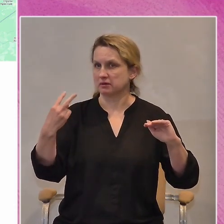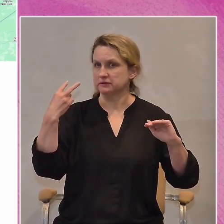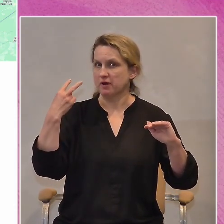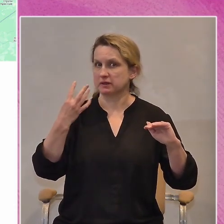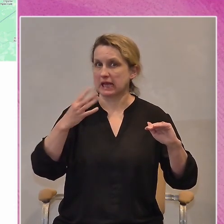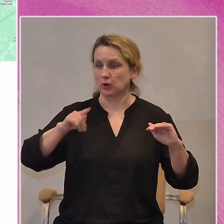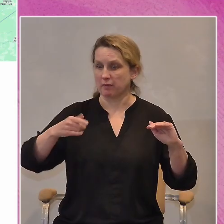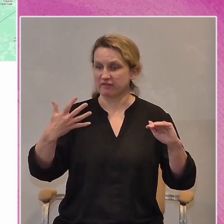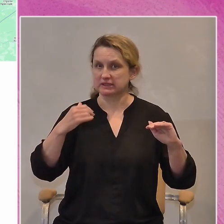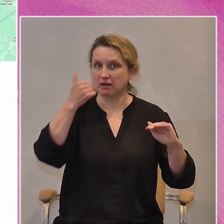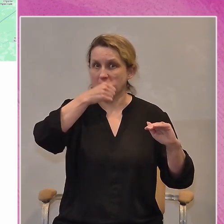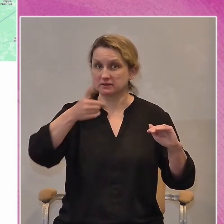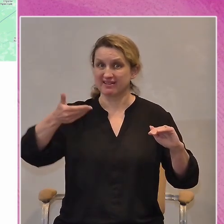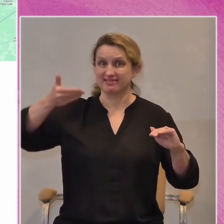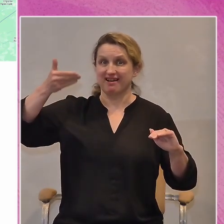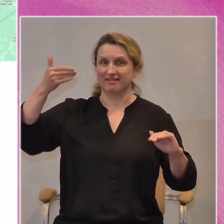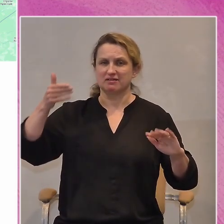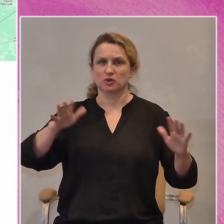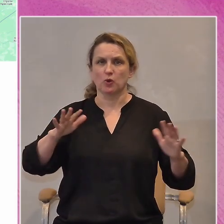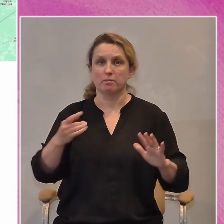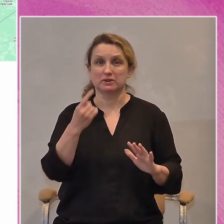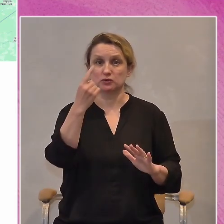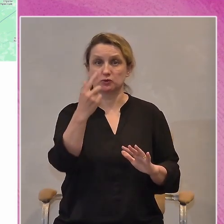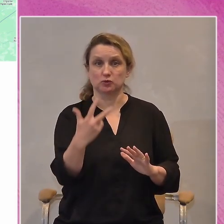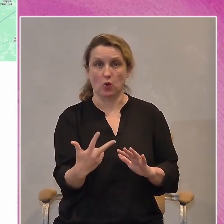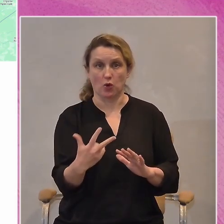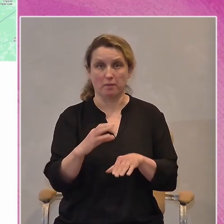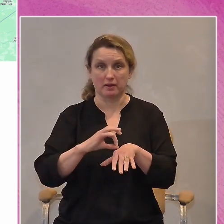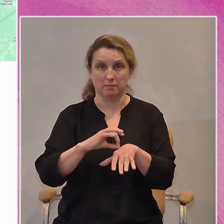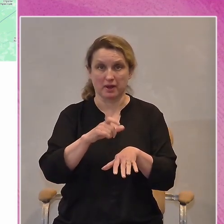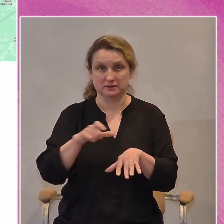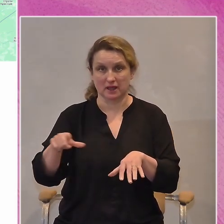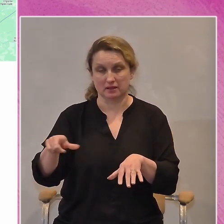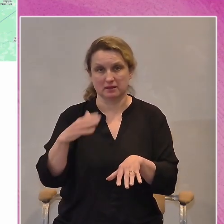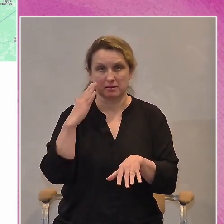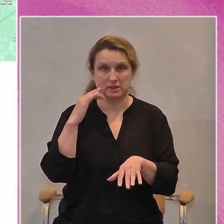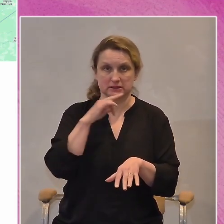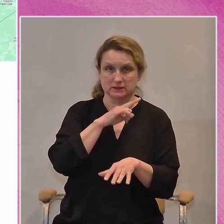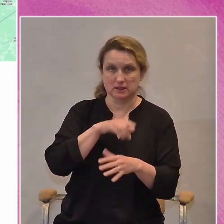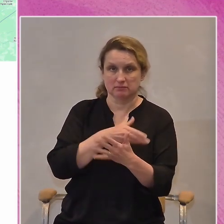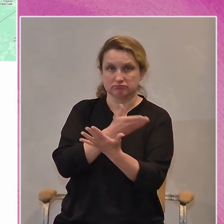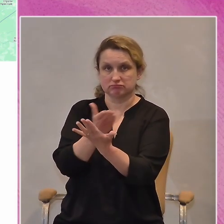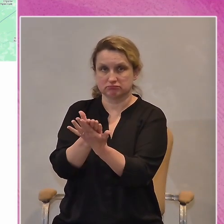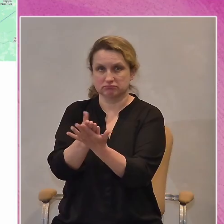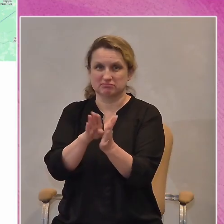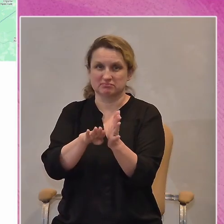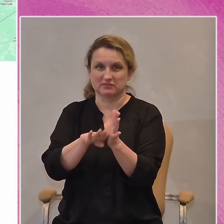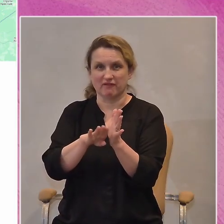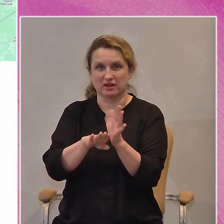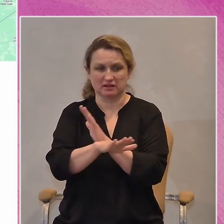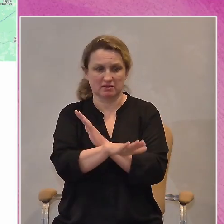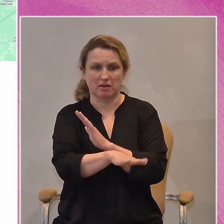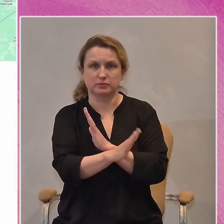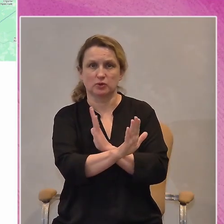patients. Looking back to the 4.5 years, roughly 1/3 of the patients have come